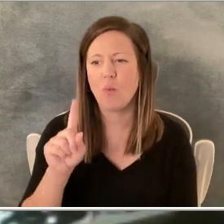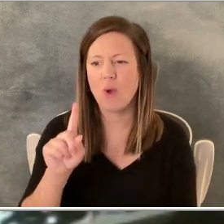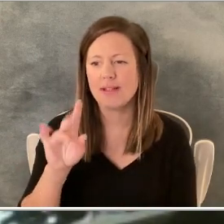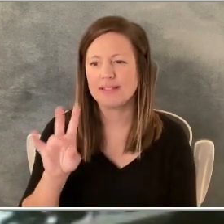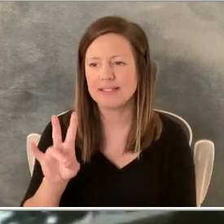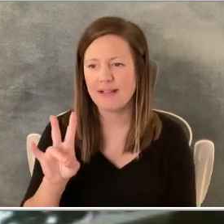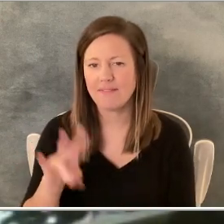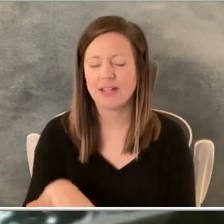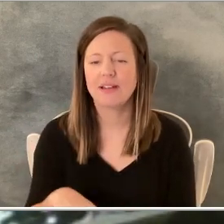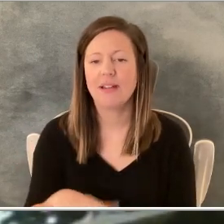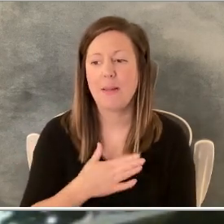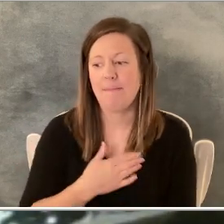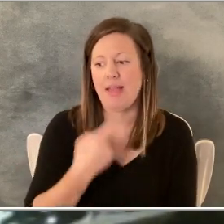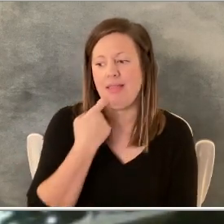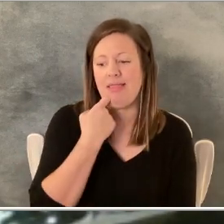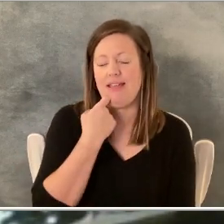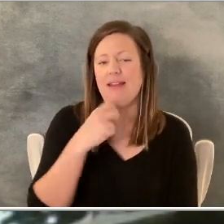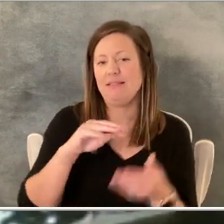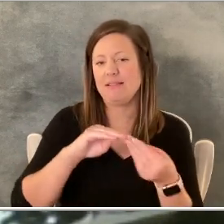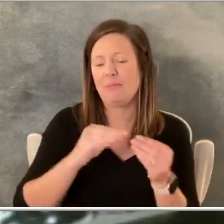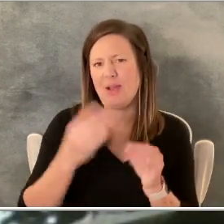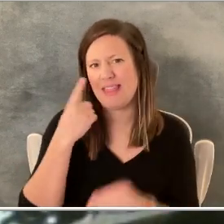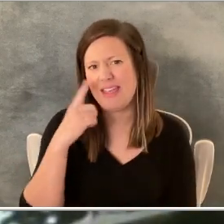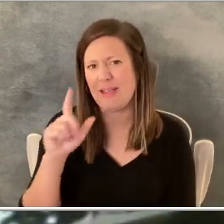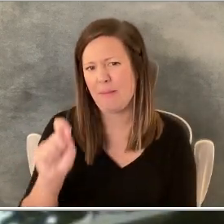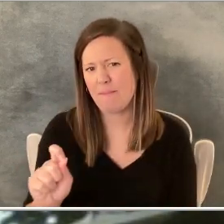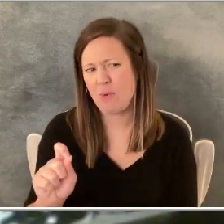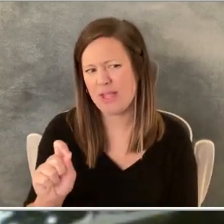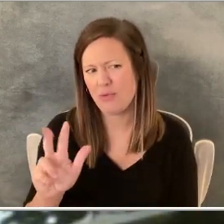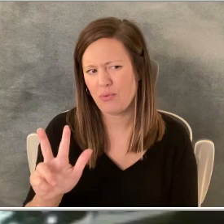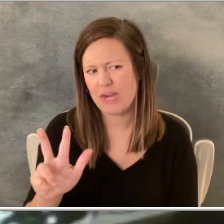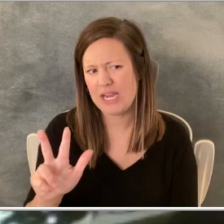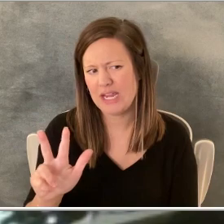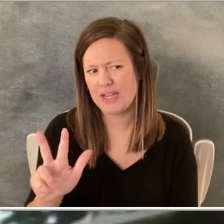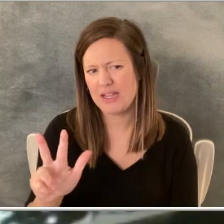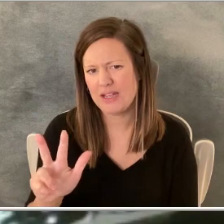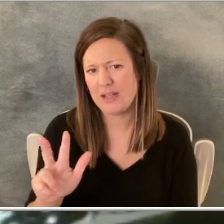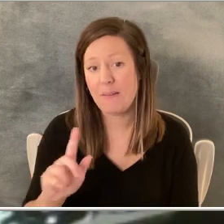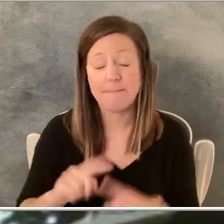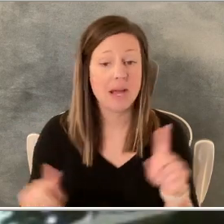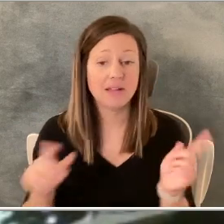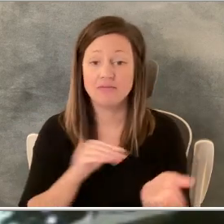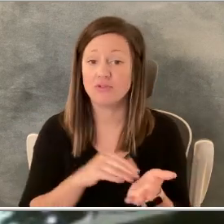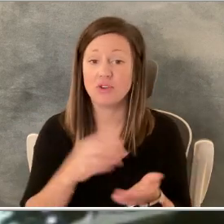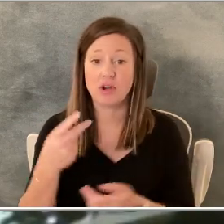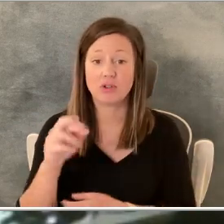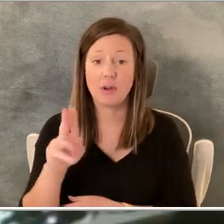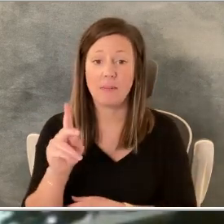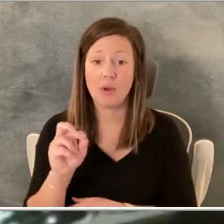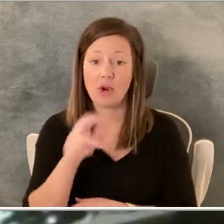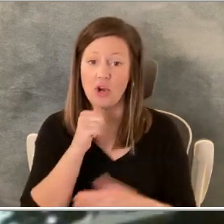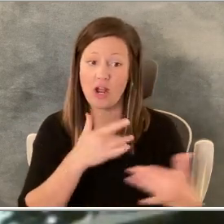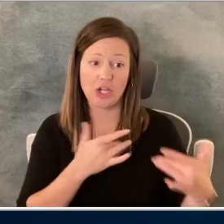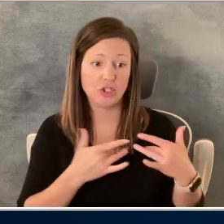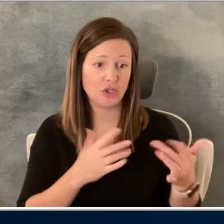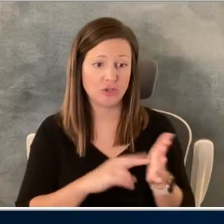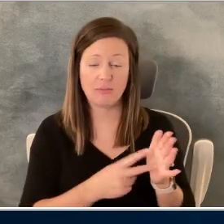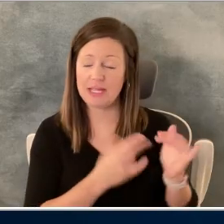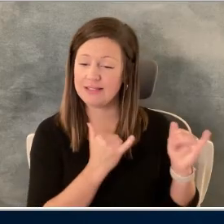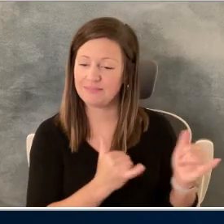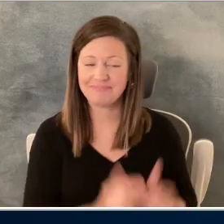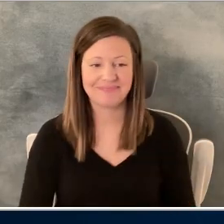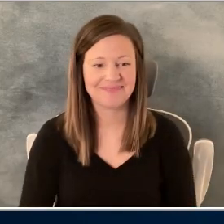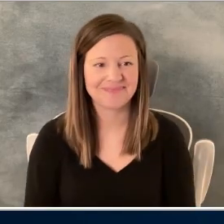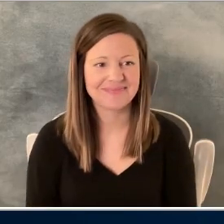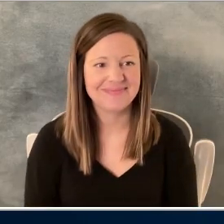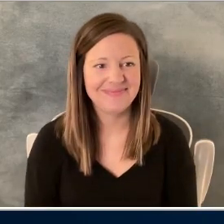My latest reading, I think, was 0.3. But Dr. Parker's not concerned, so I'm not concerned. That's a good